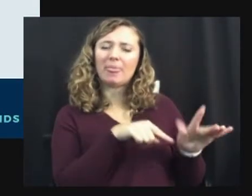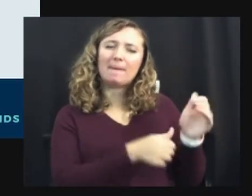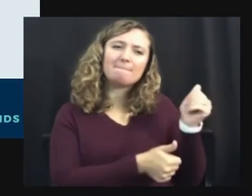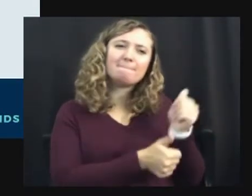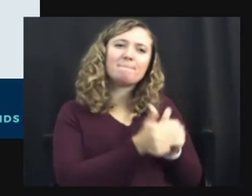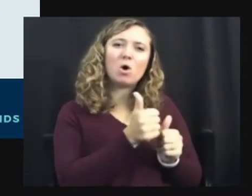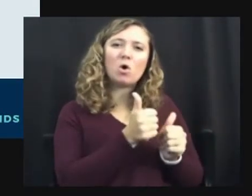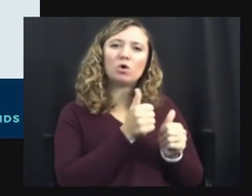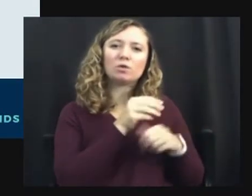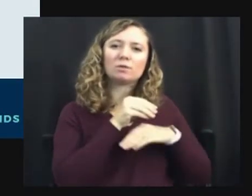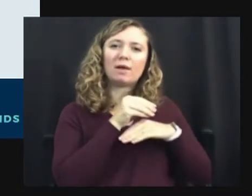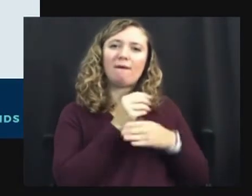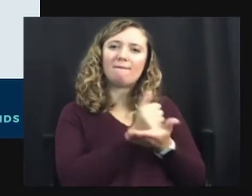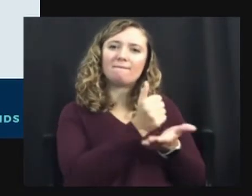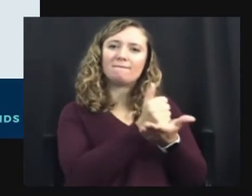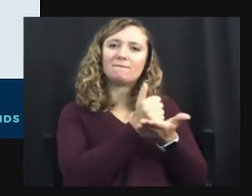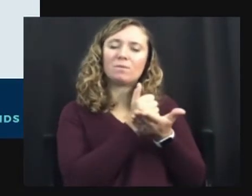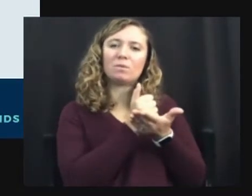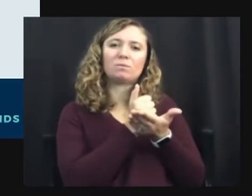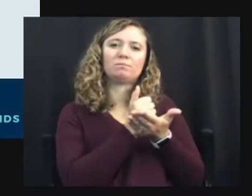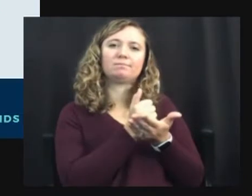effective